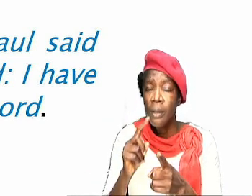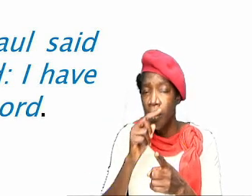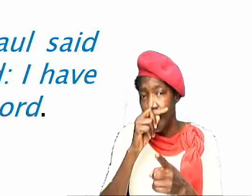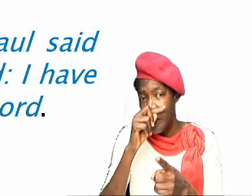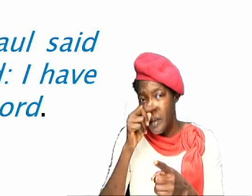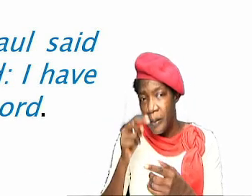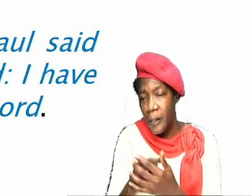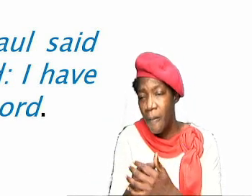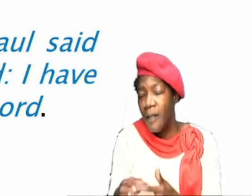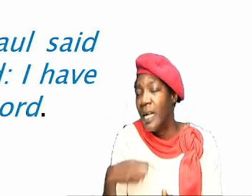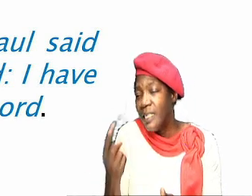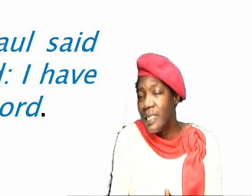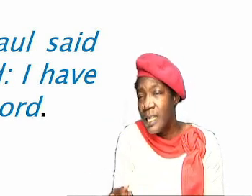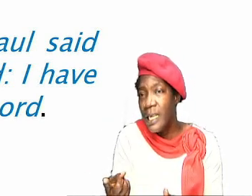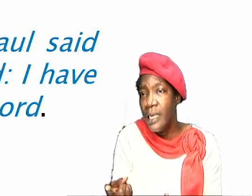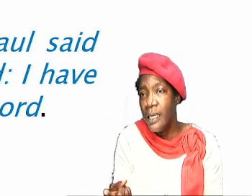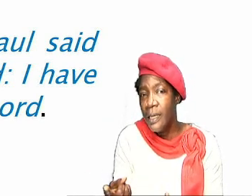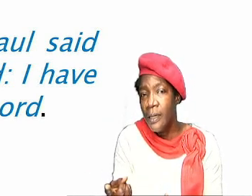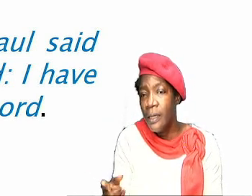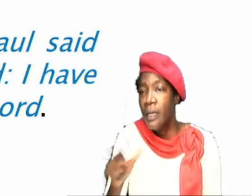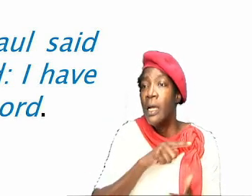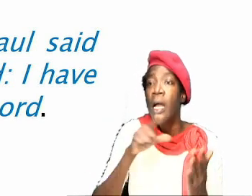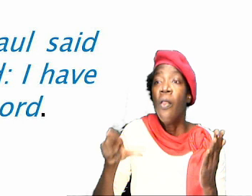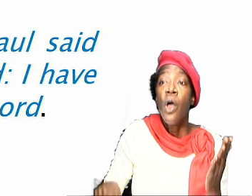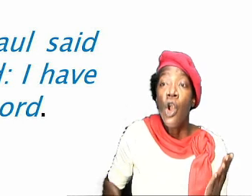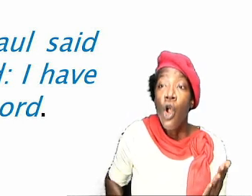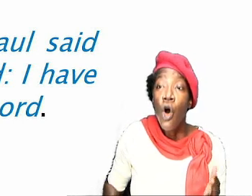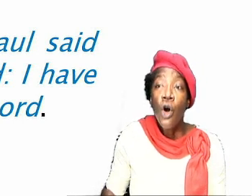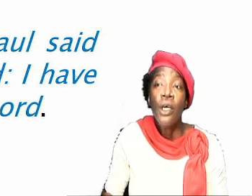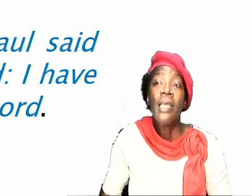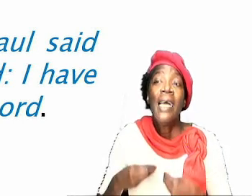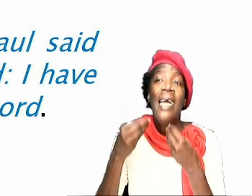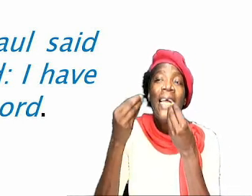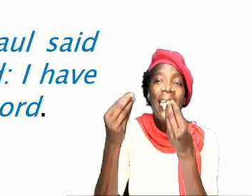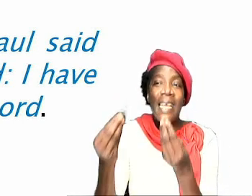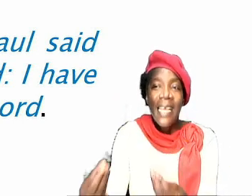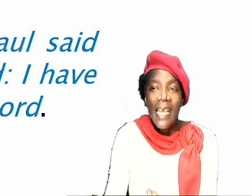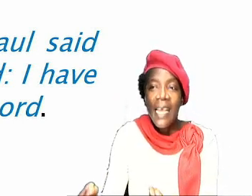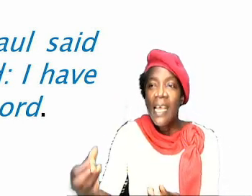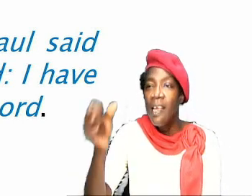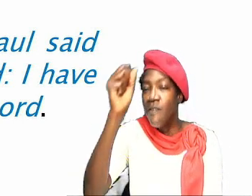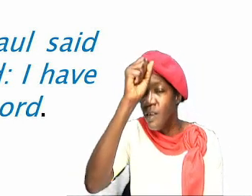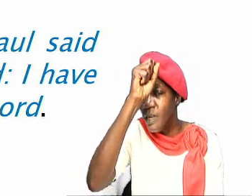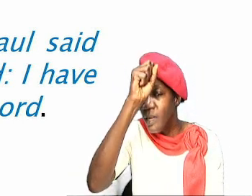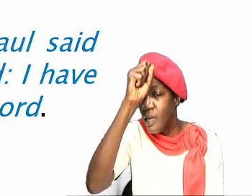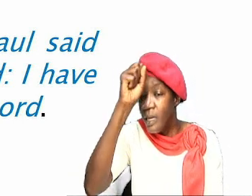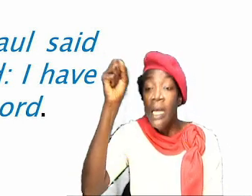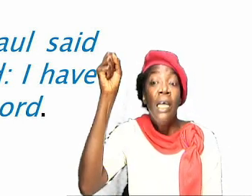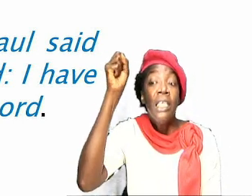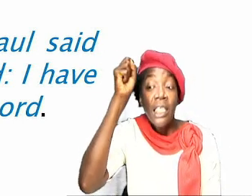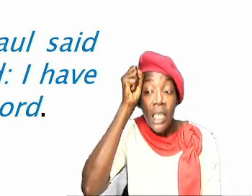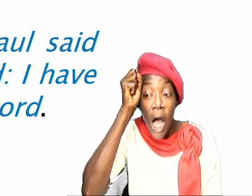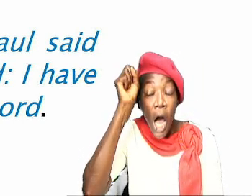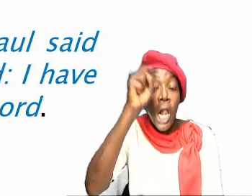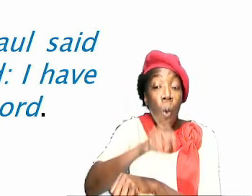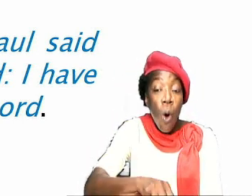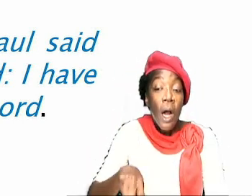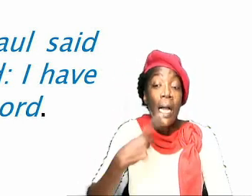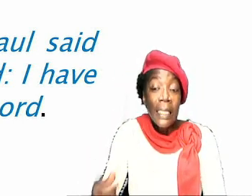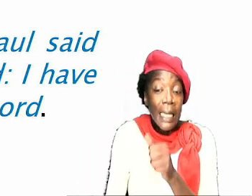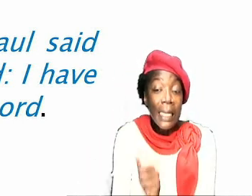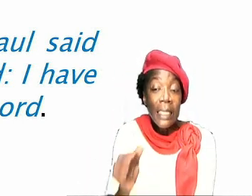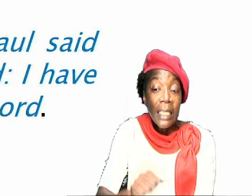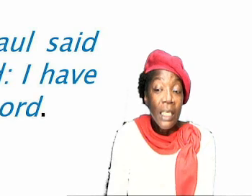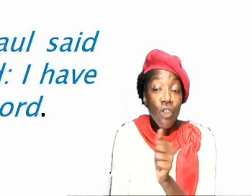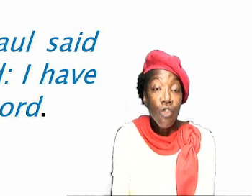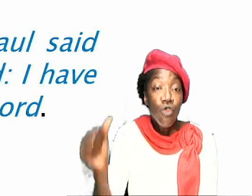we have discussed and said that, you know, the Lord gave Samuel, Saul, a task, and he said, go and destroy